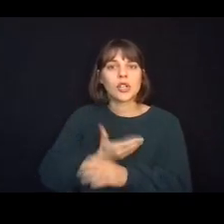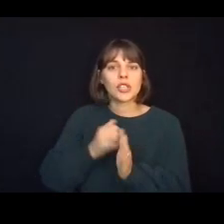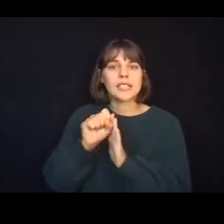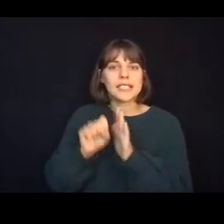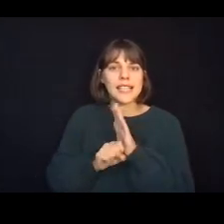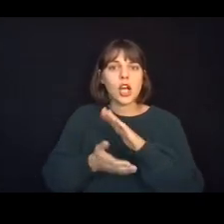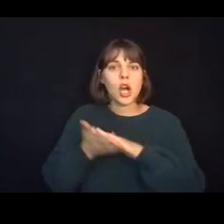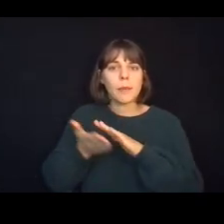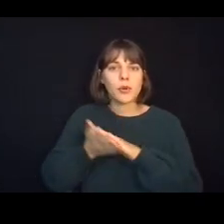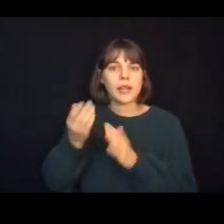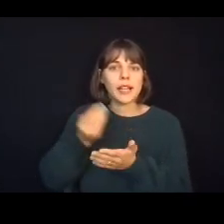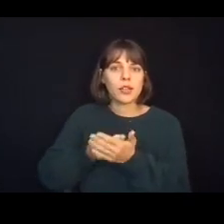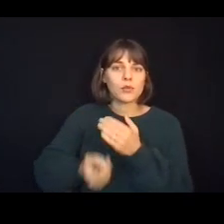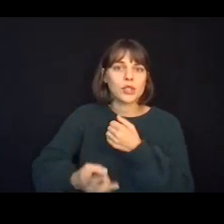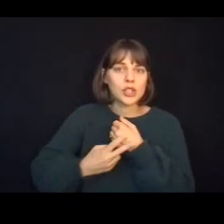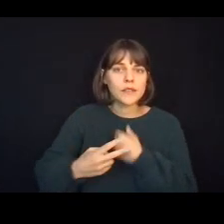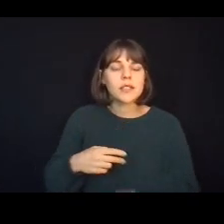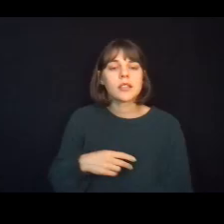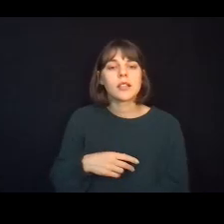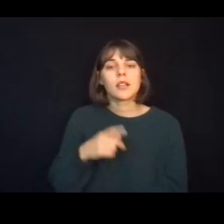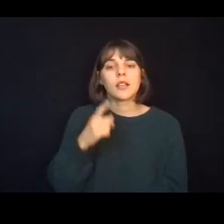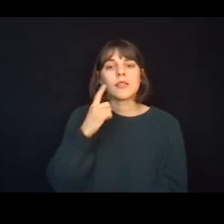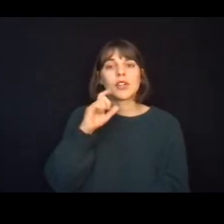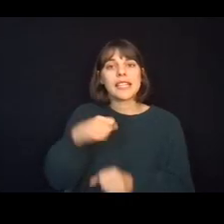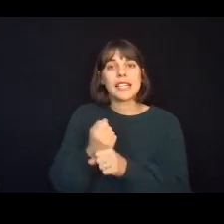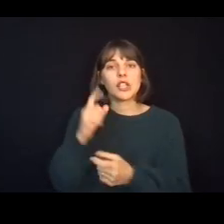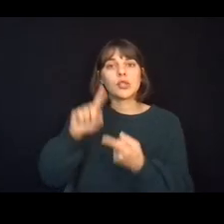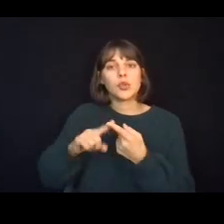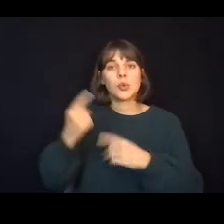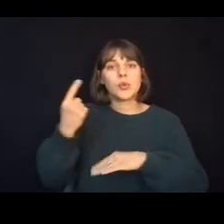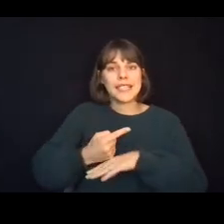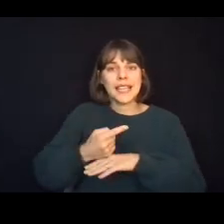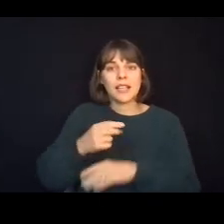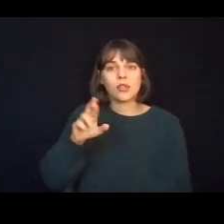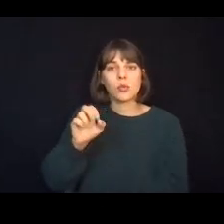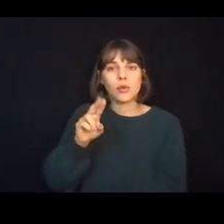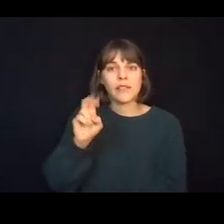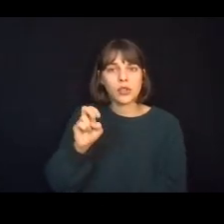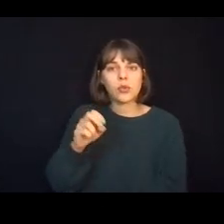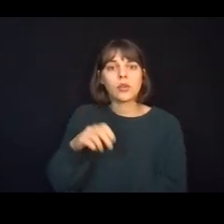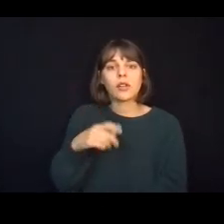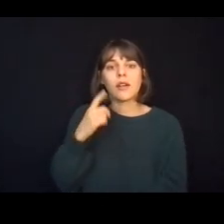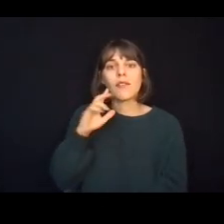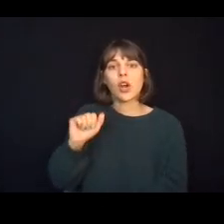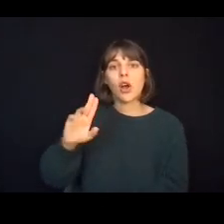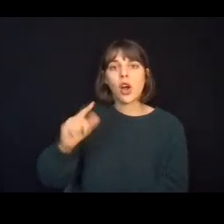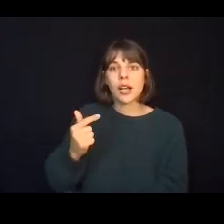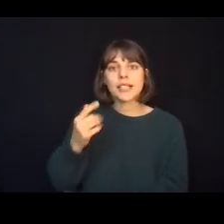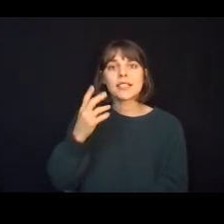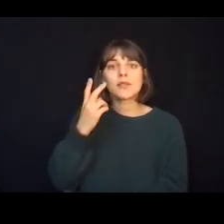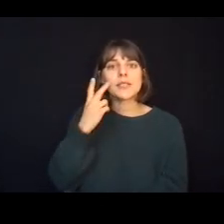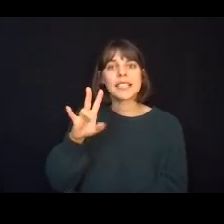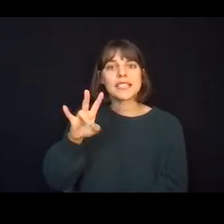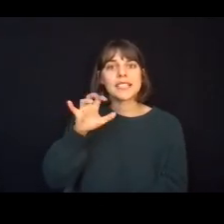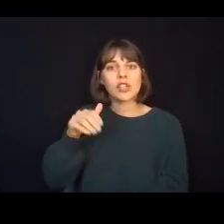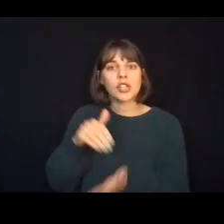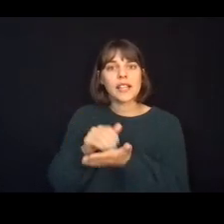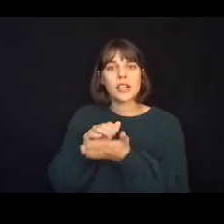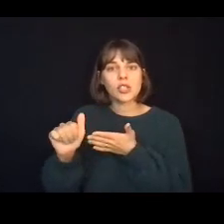reserves. For year-to-date revenues, August, we'll see a